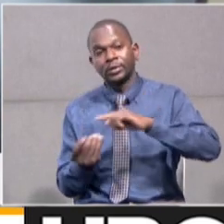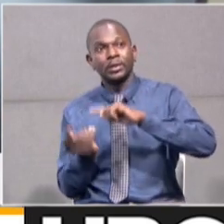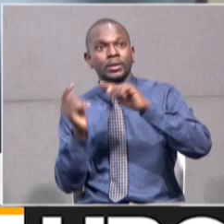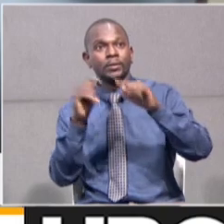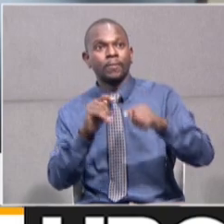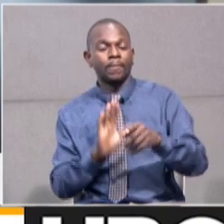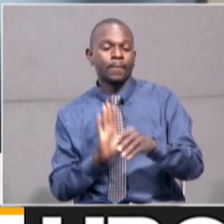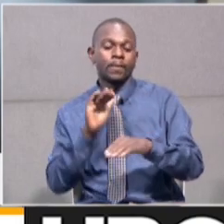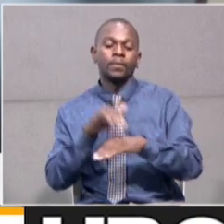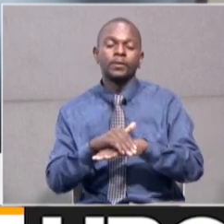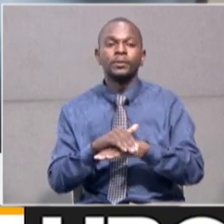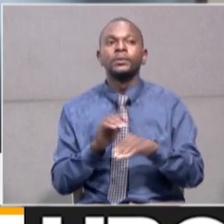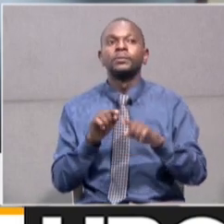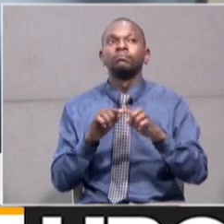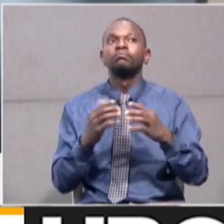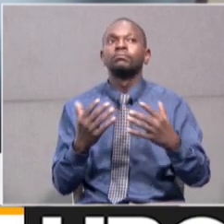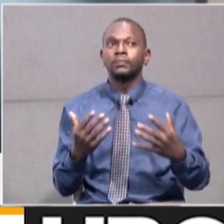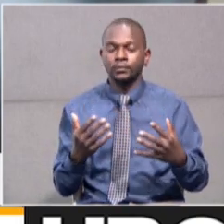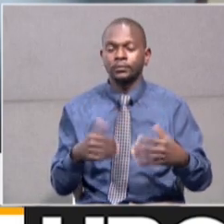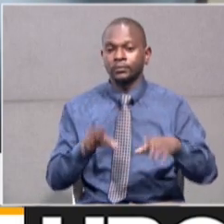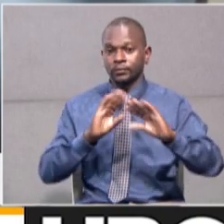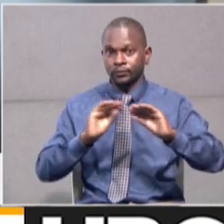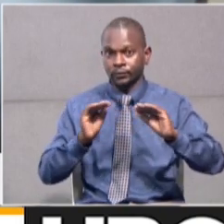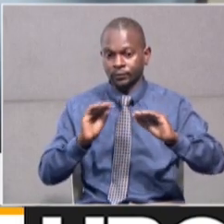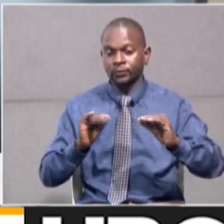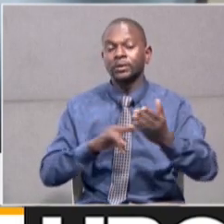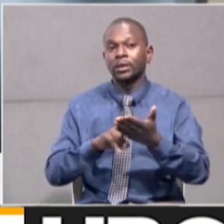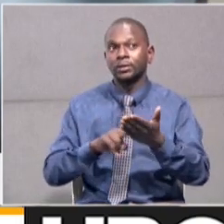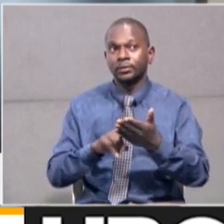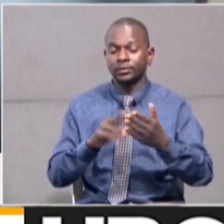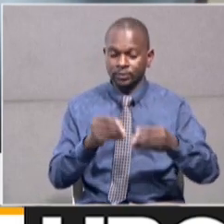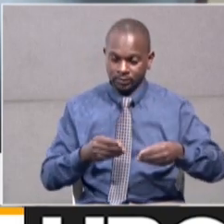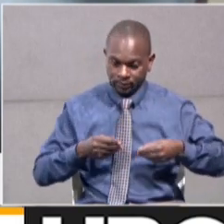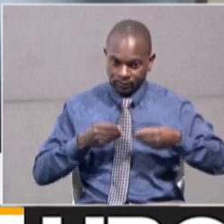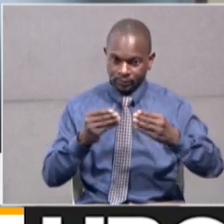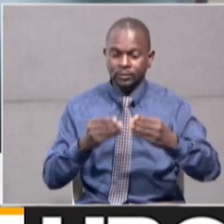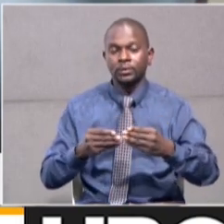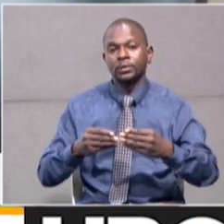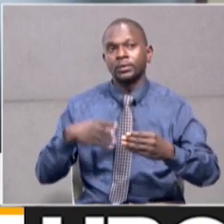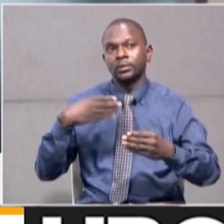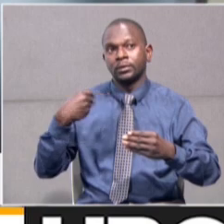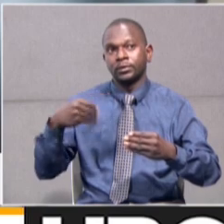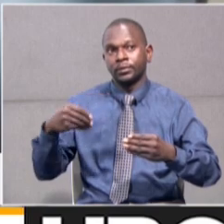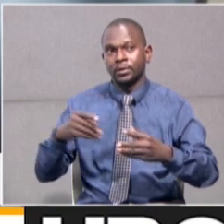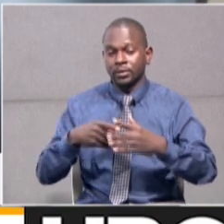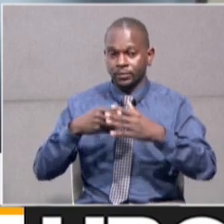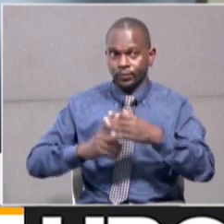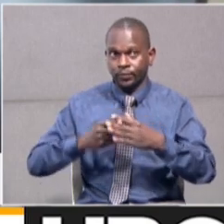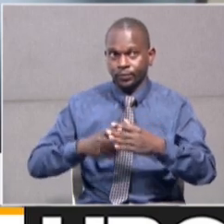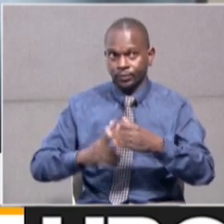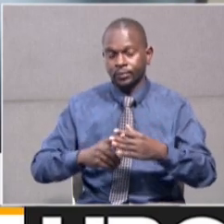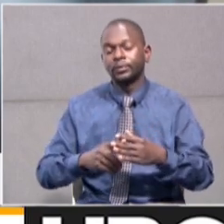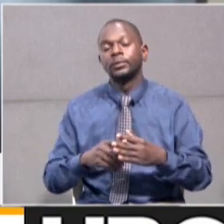the interventions, training users, providing spares, funding